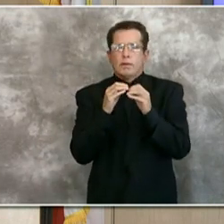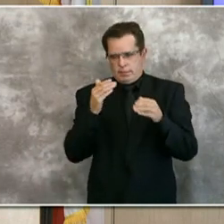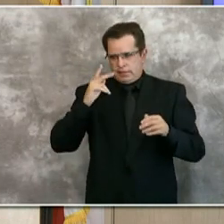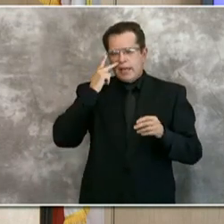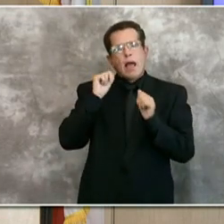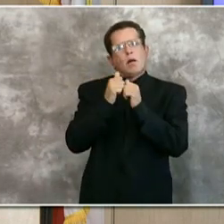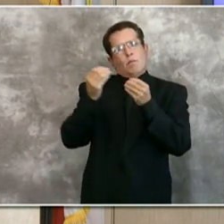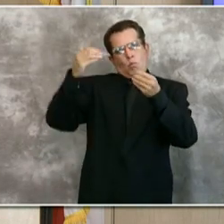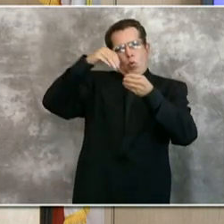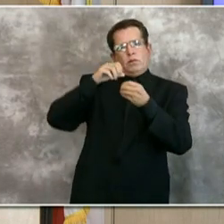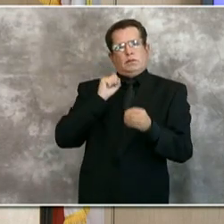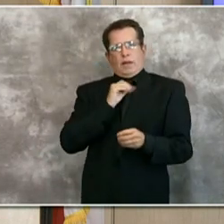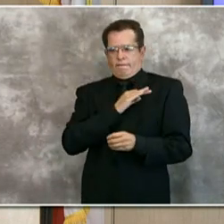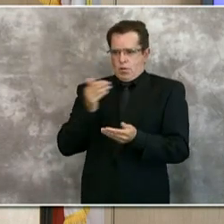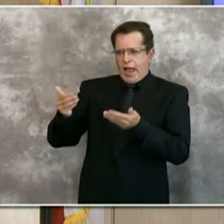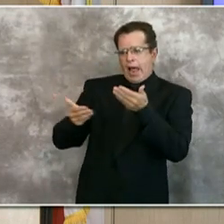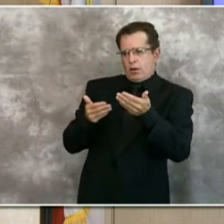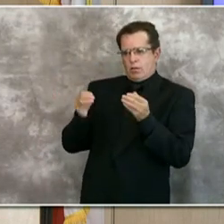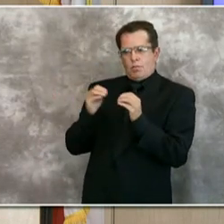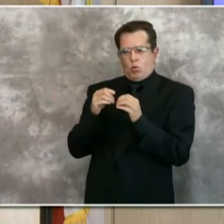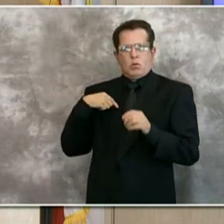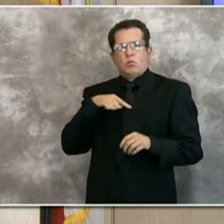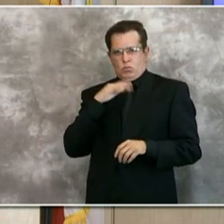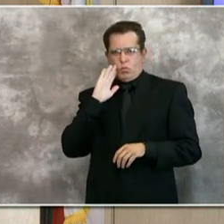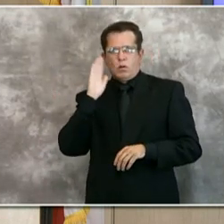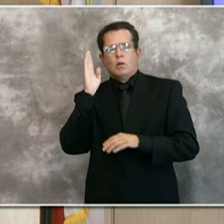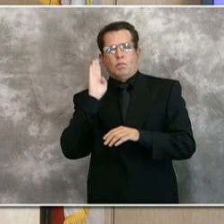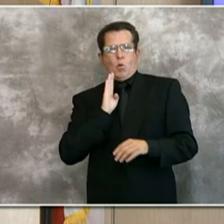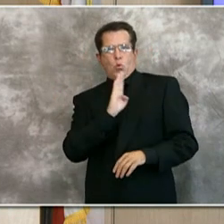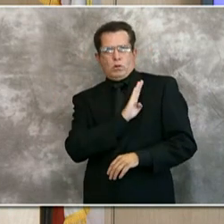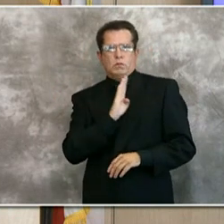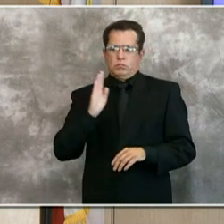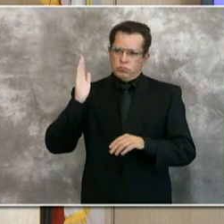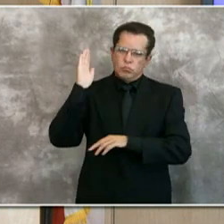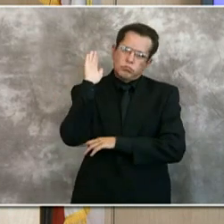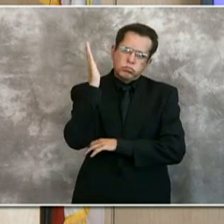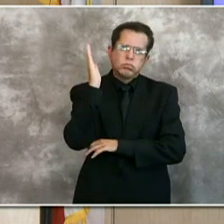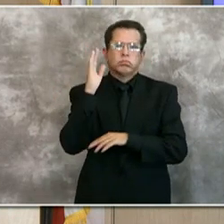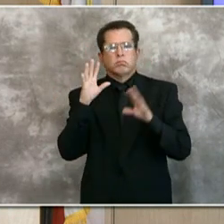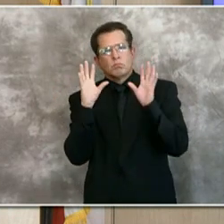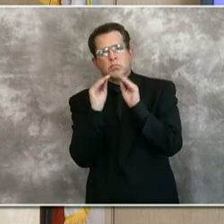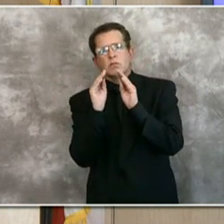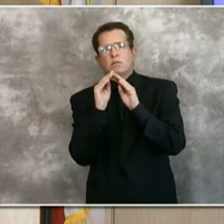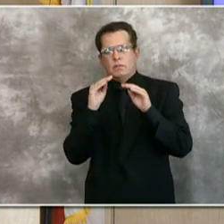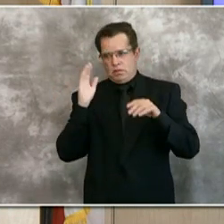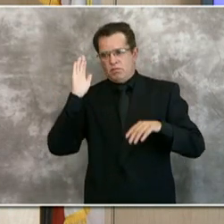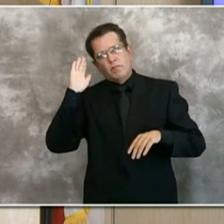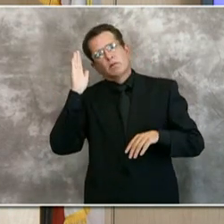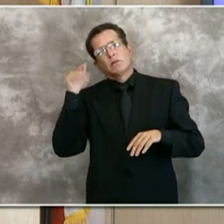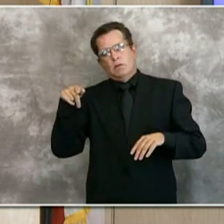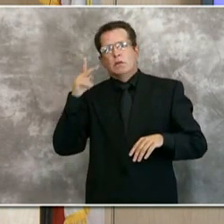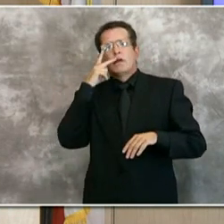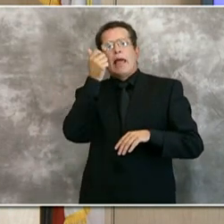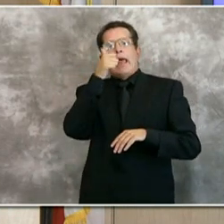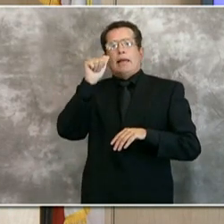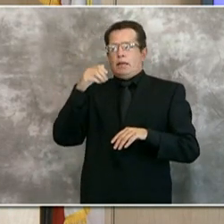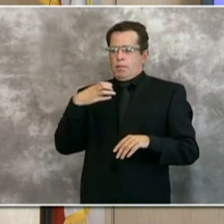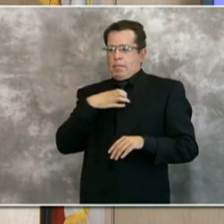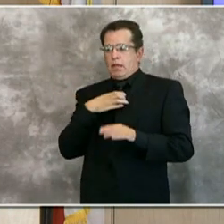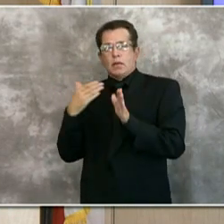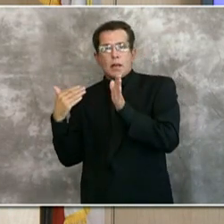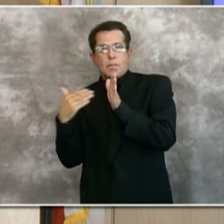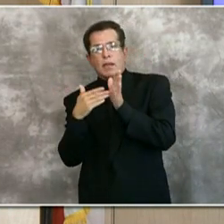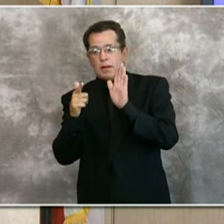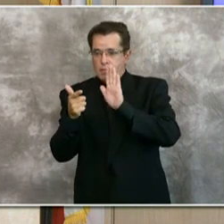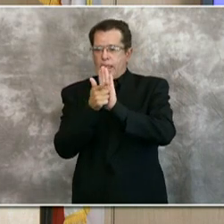staffing to gain compliance, and the board will hear a presentation from county staff along different tiers of complaints that we could have the